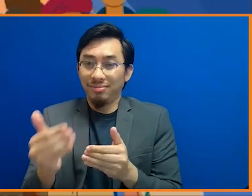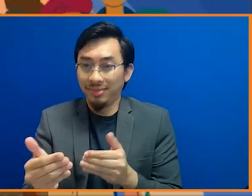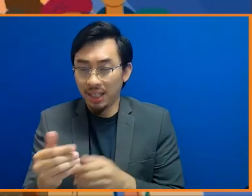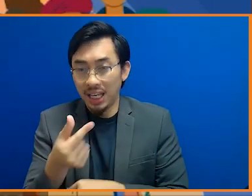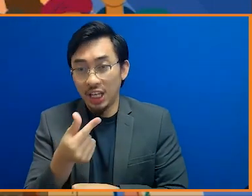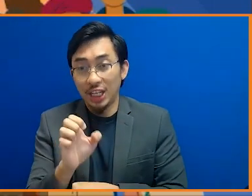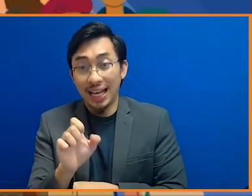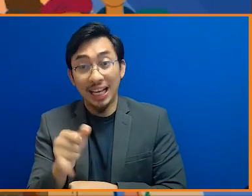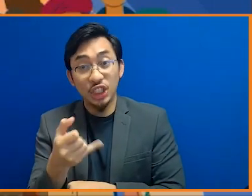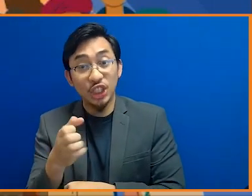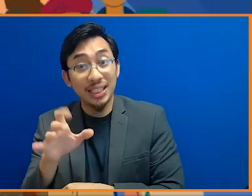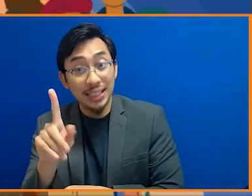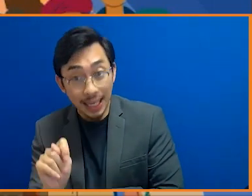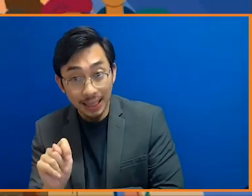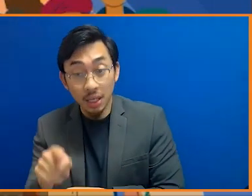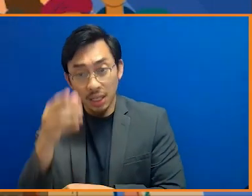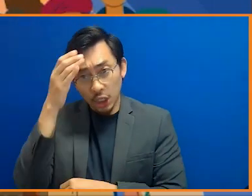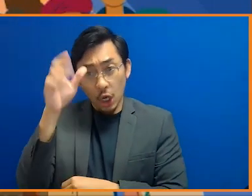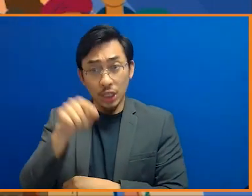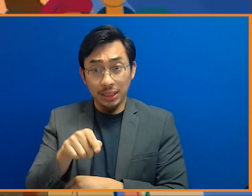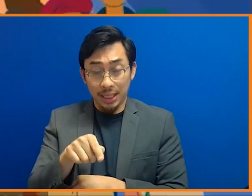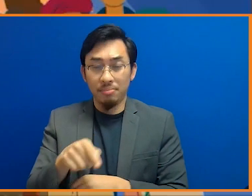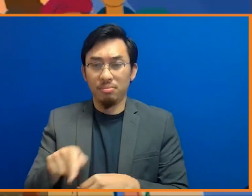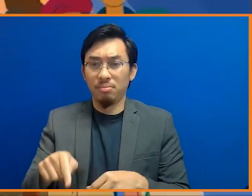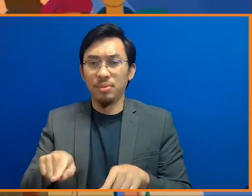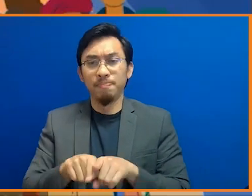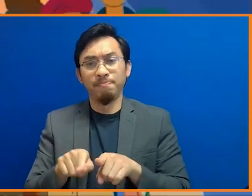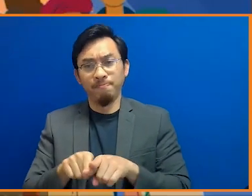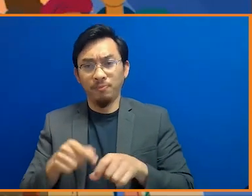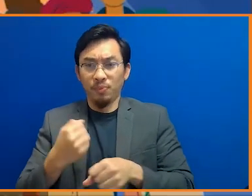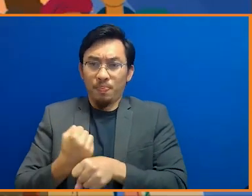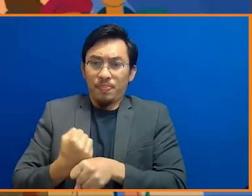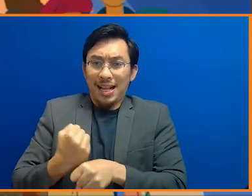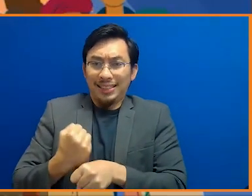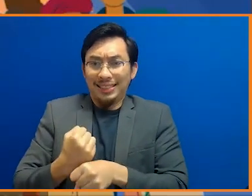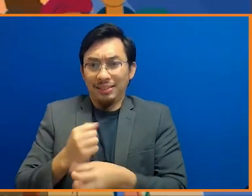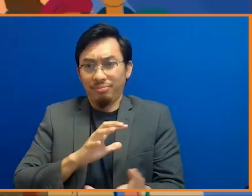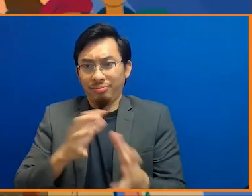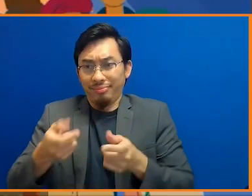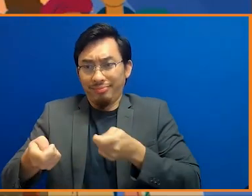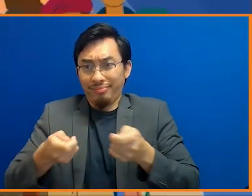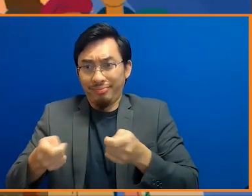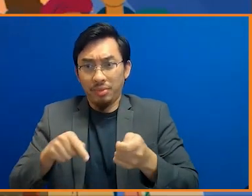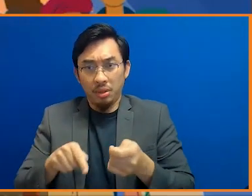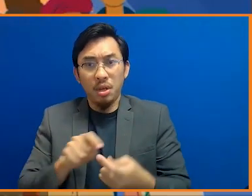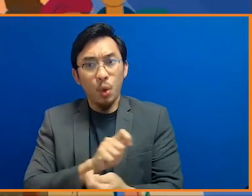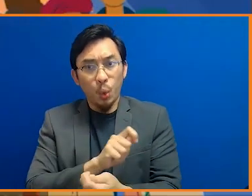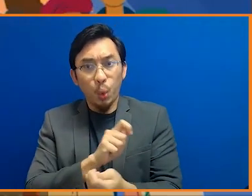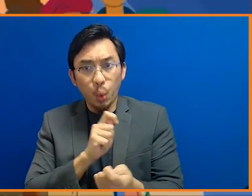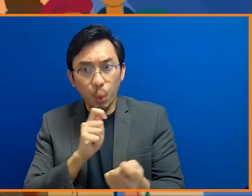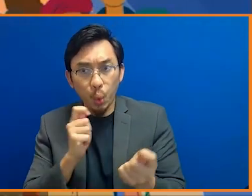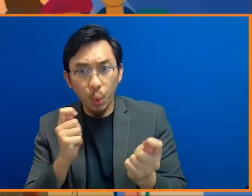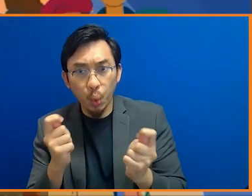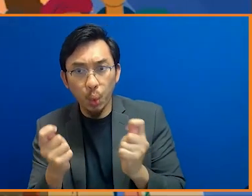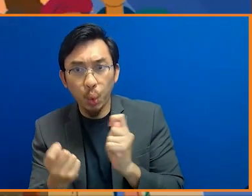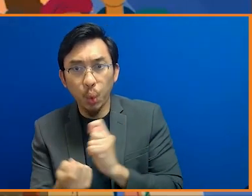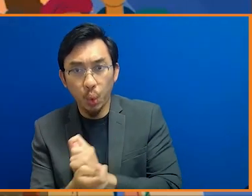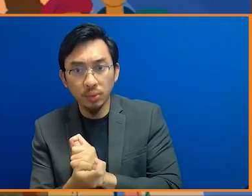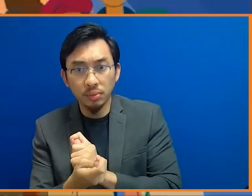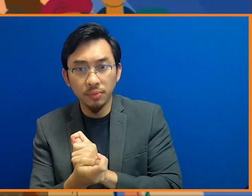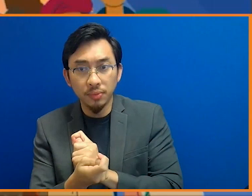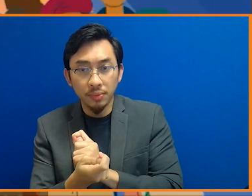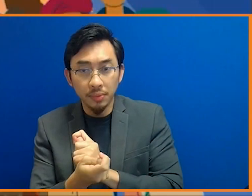the gadget. And the concept and the practice in disaster management,